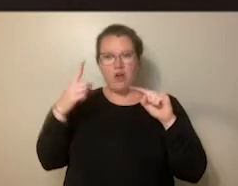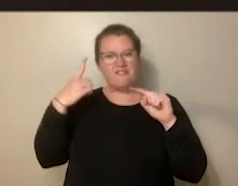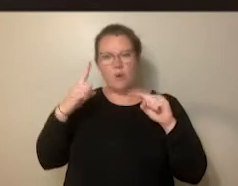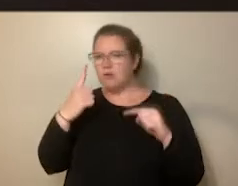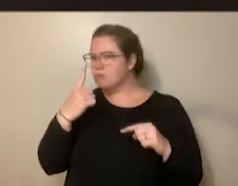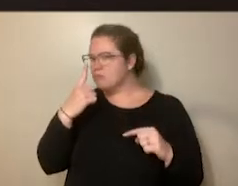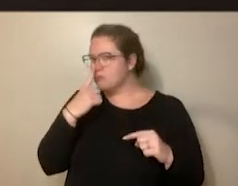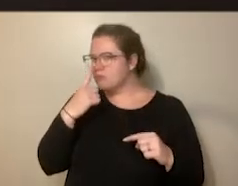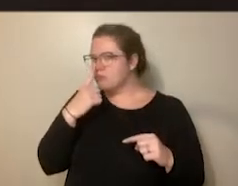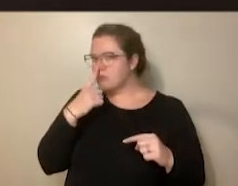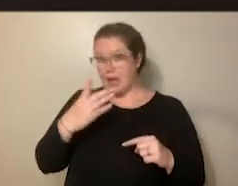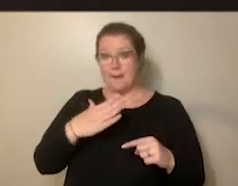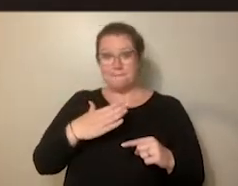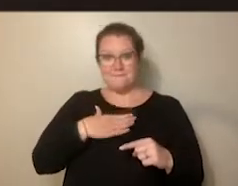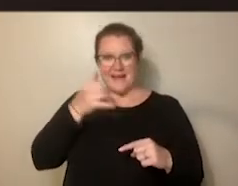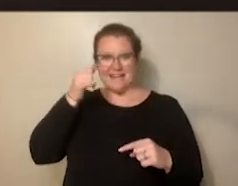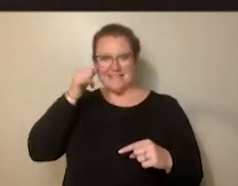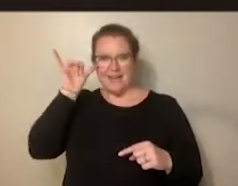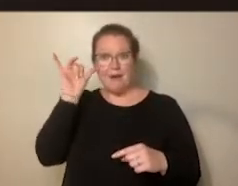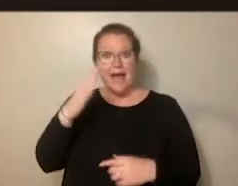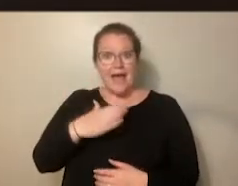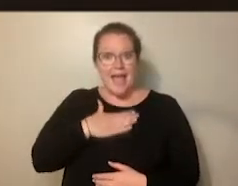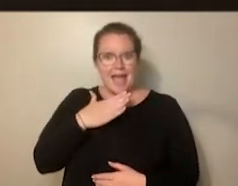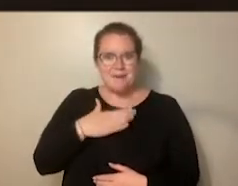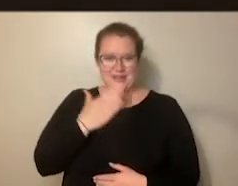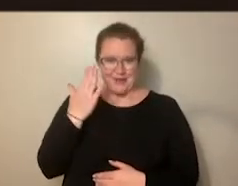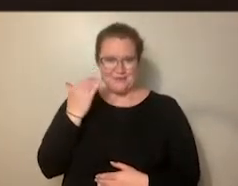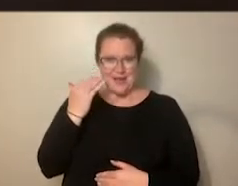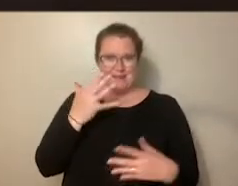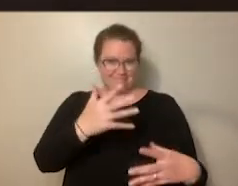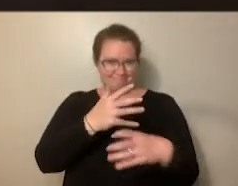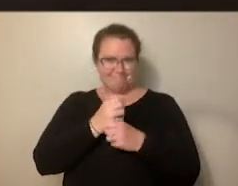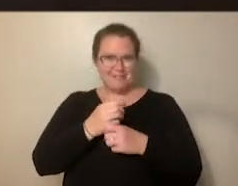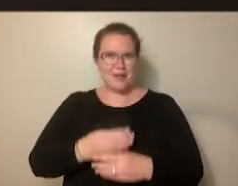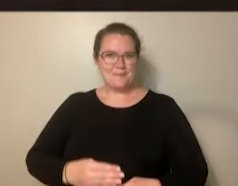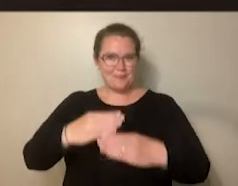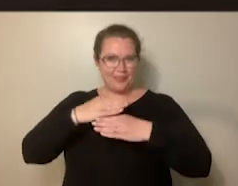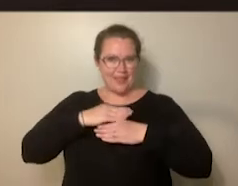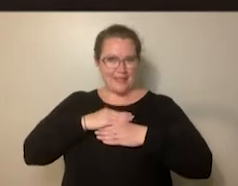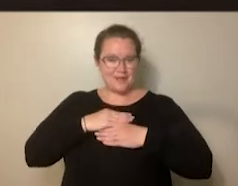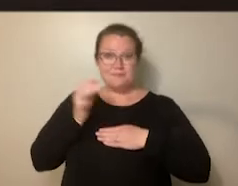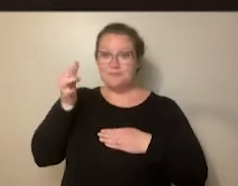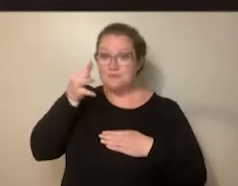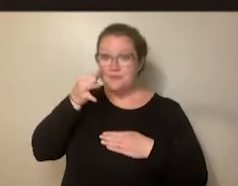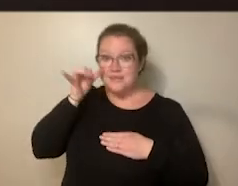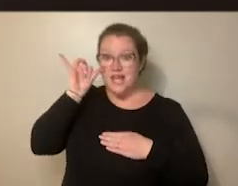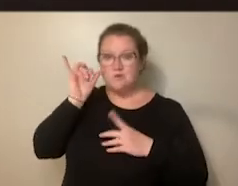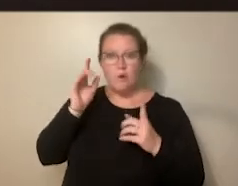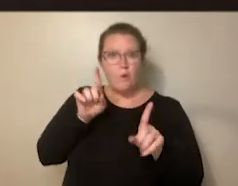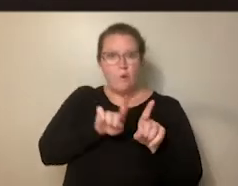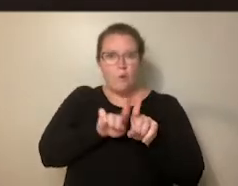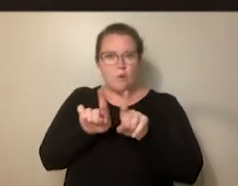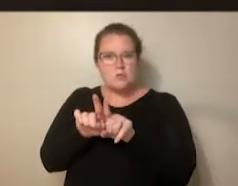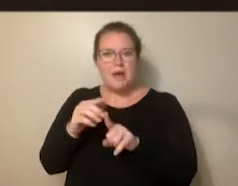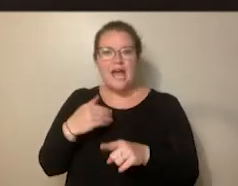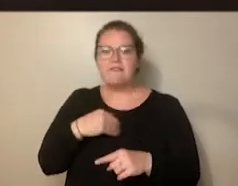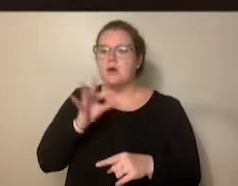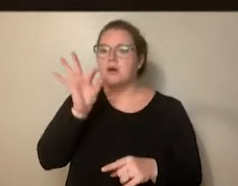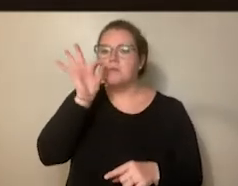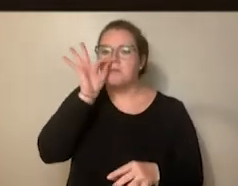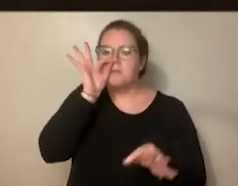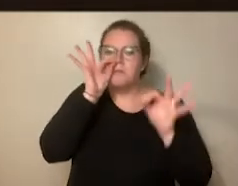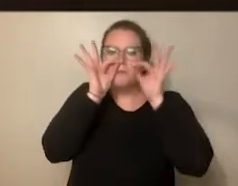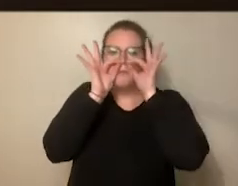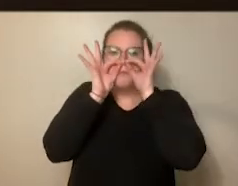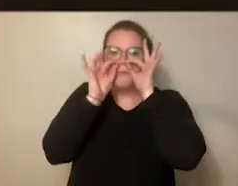cow is going to be happy because he's been given the blankets. And cows also have nostrils, which are the holes that you pick